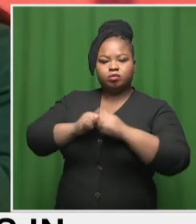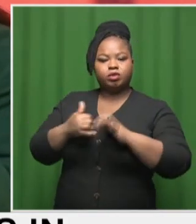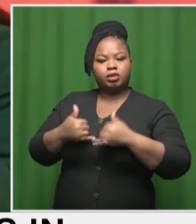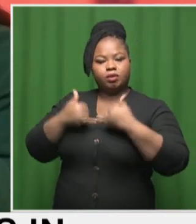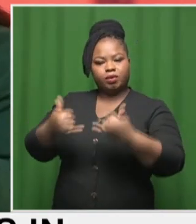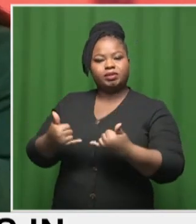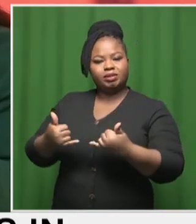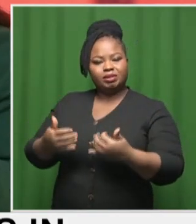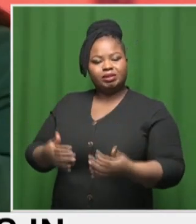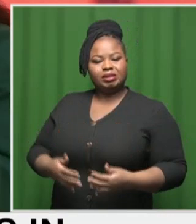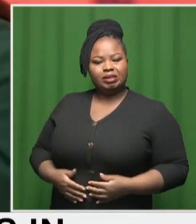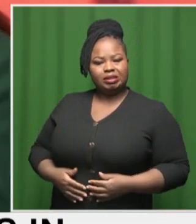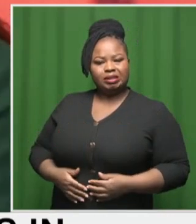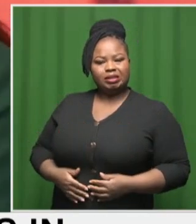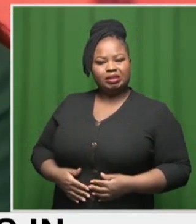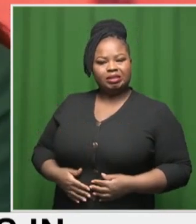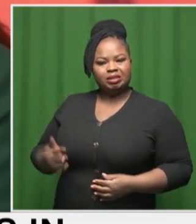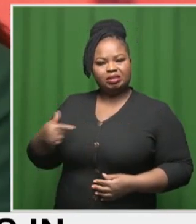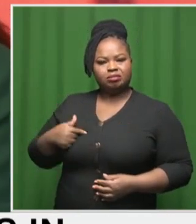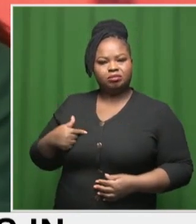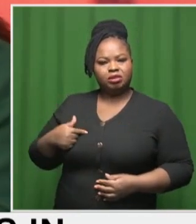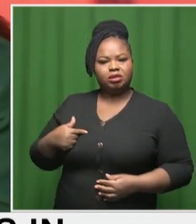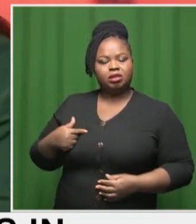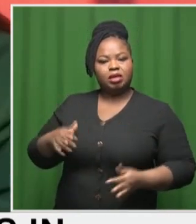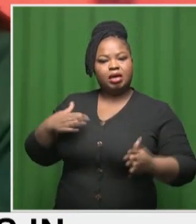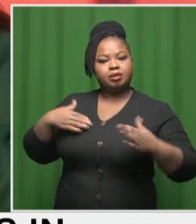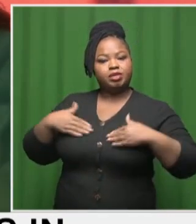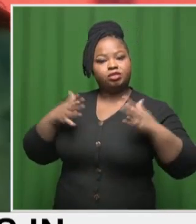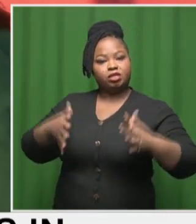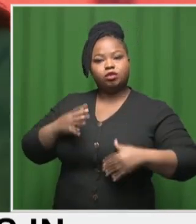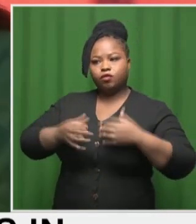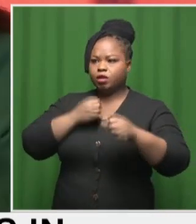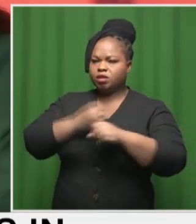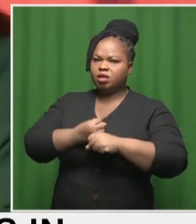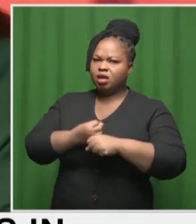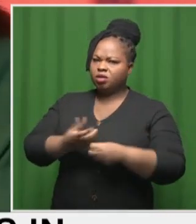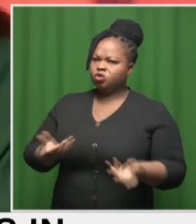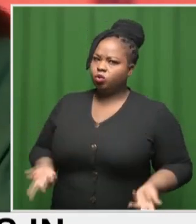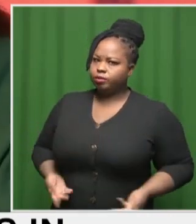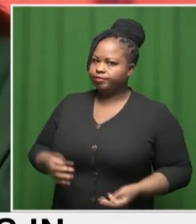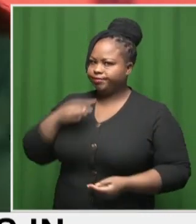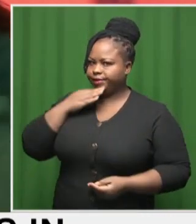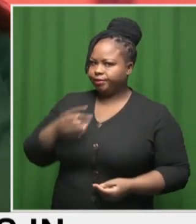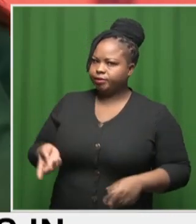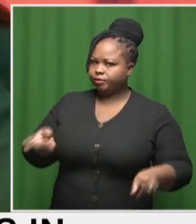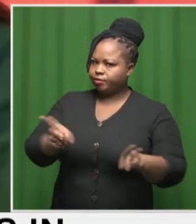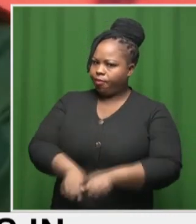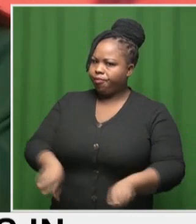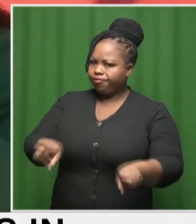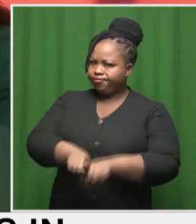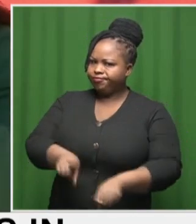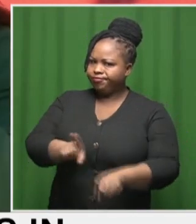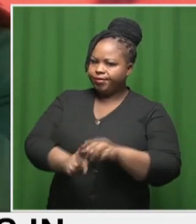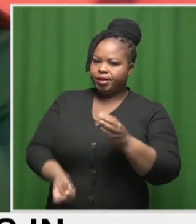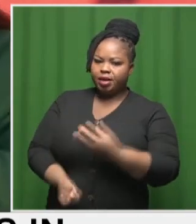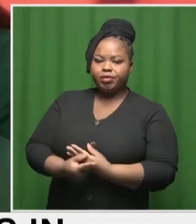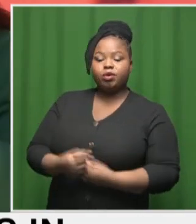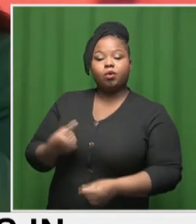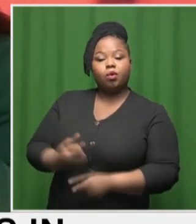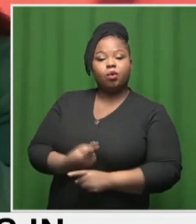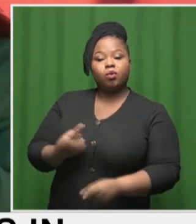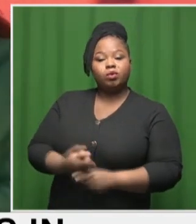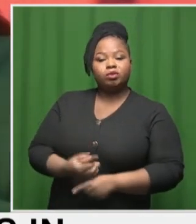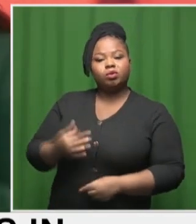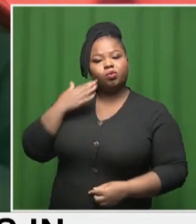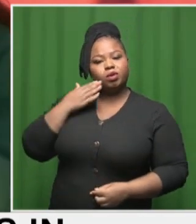was, I won the Administrator of the Year. So it's a repeating thing of itself. And every time when we go